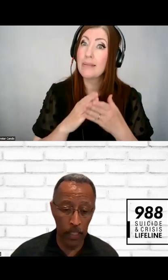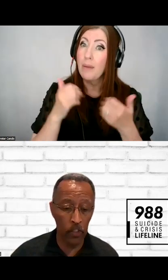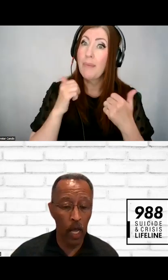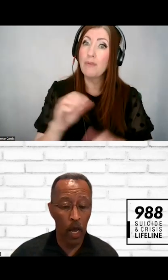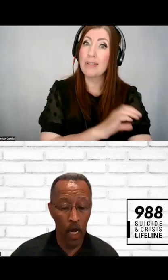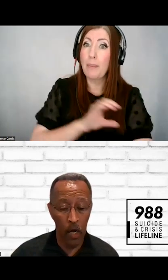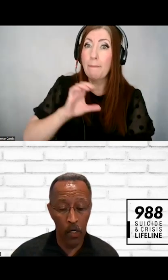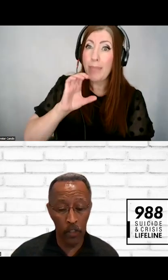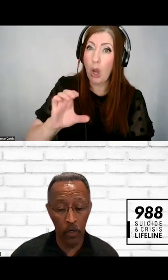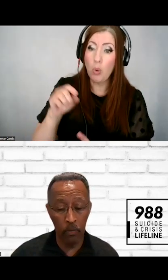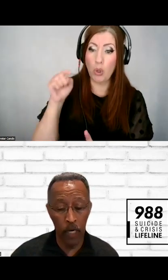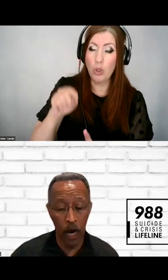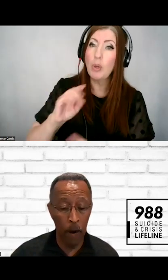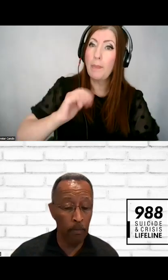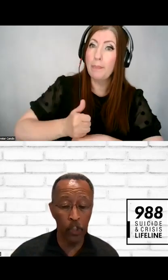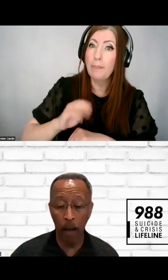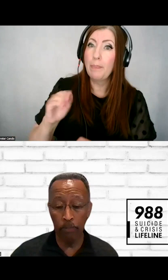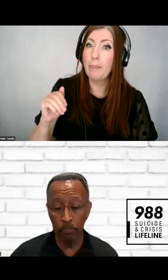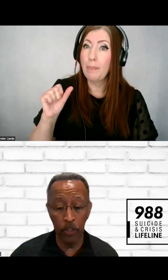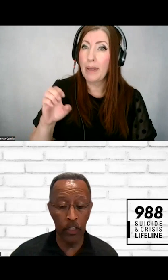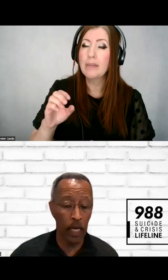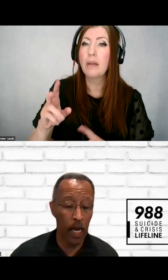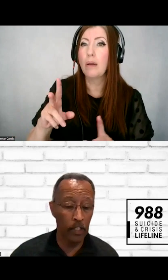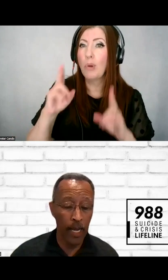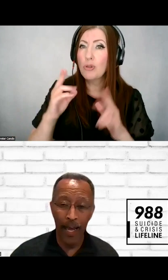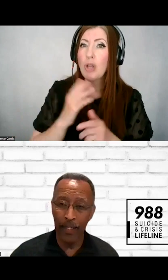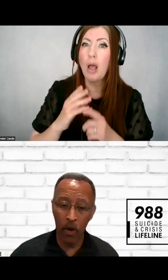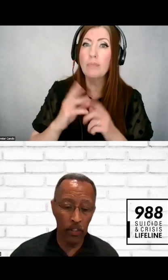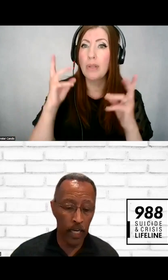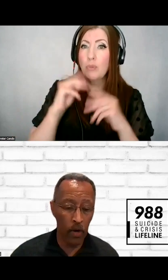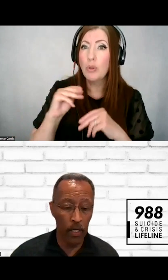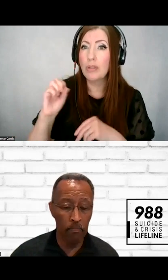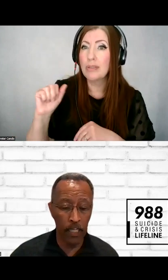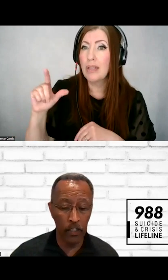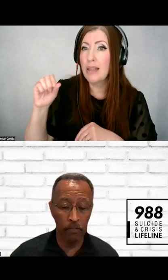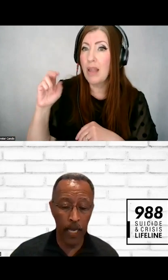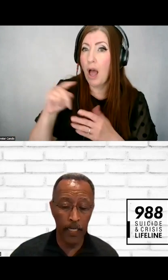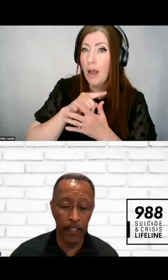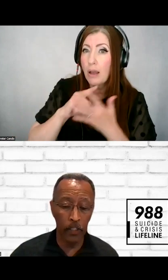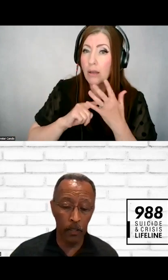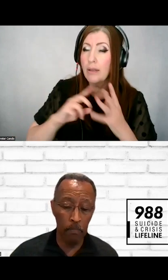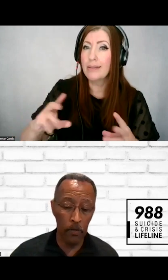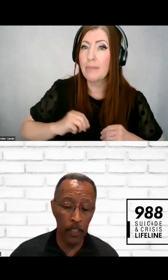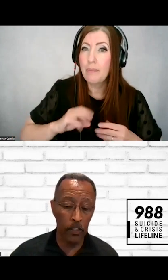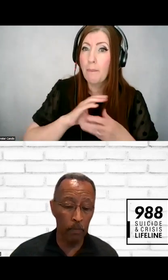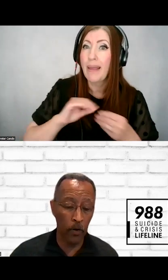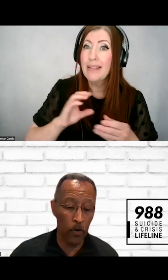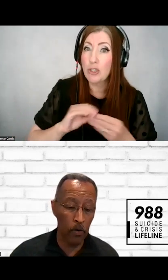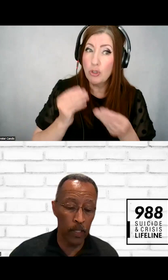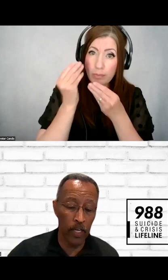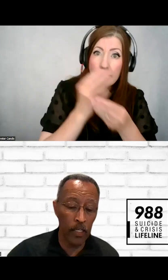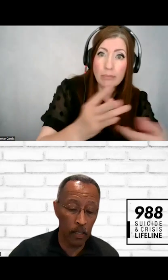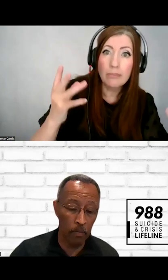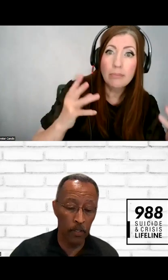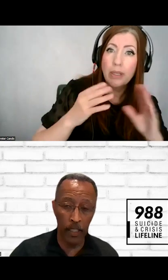faith-based units, also barbershops, beauty salons, and they all take on a message of 988 to the communities to be